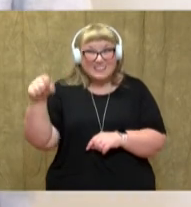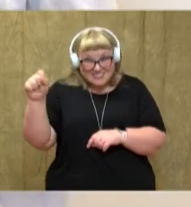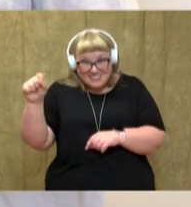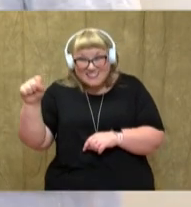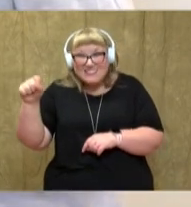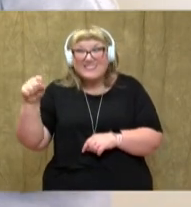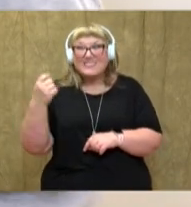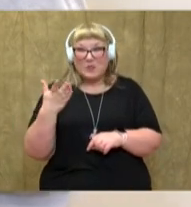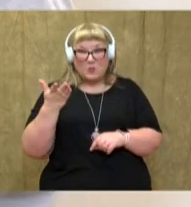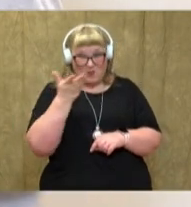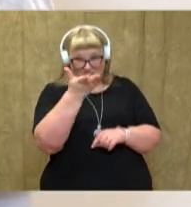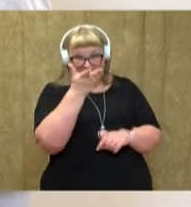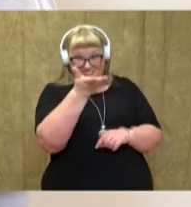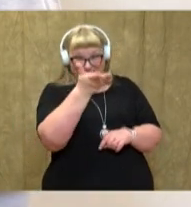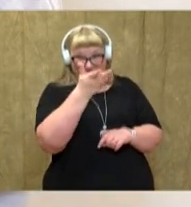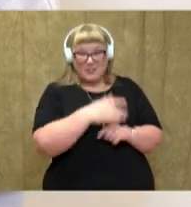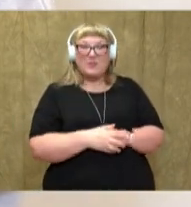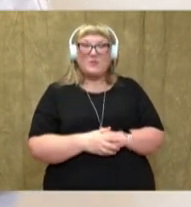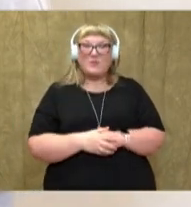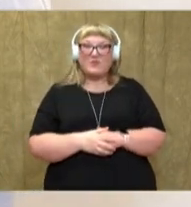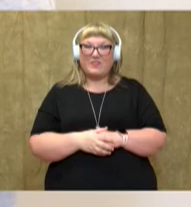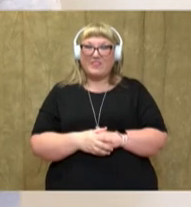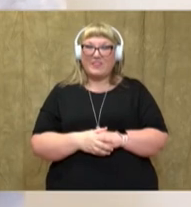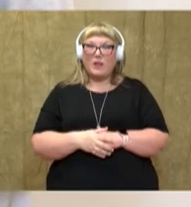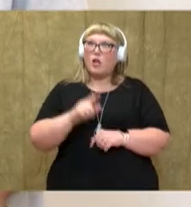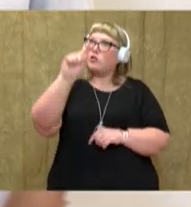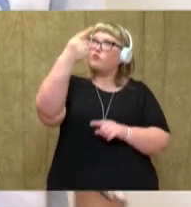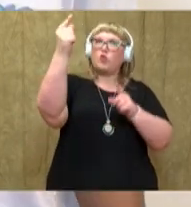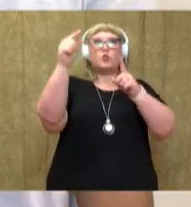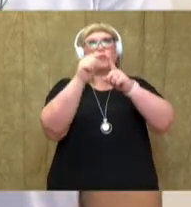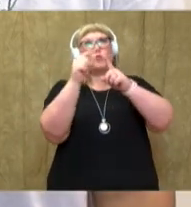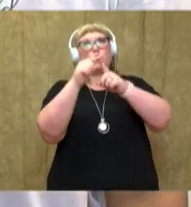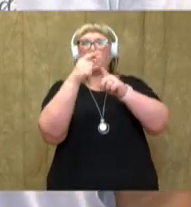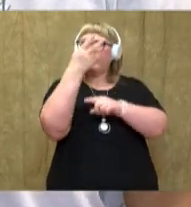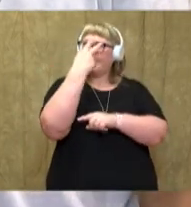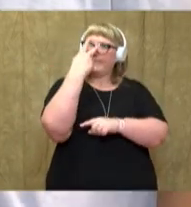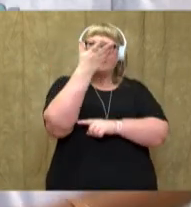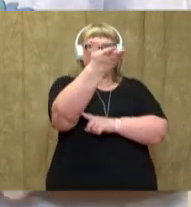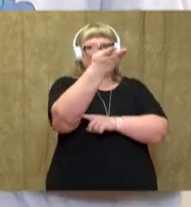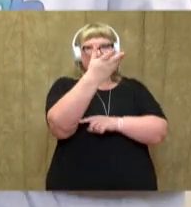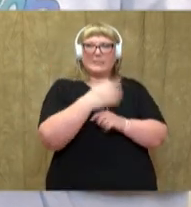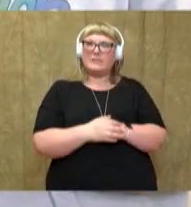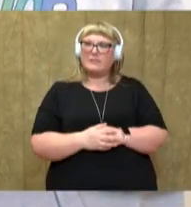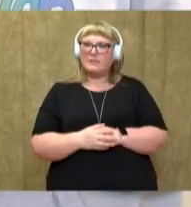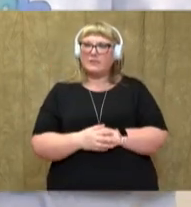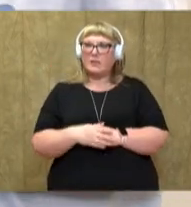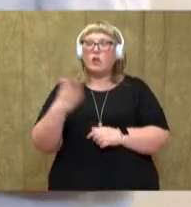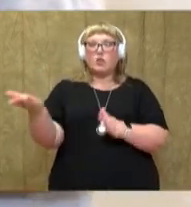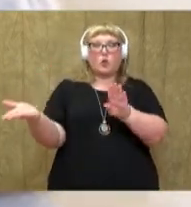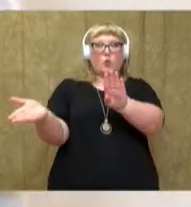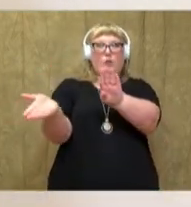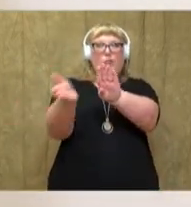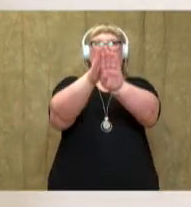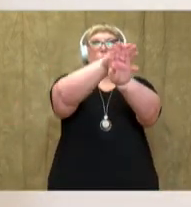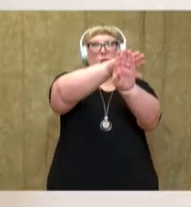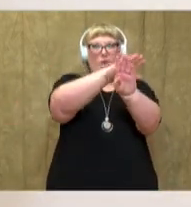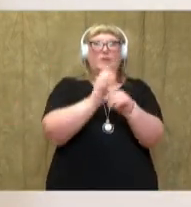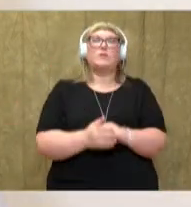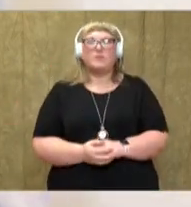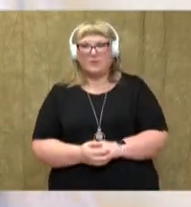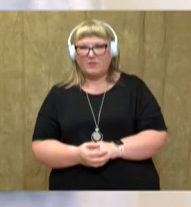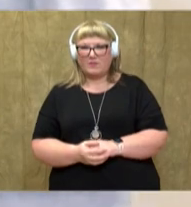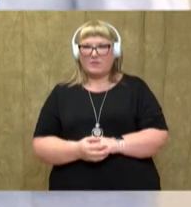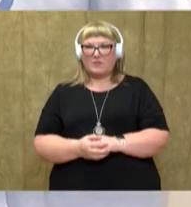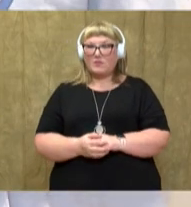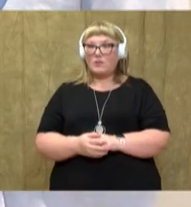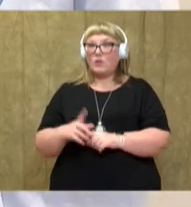Yes, yes, absolutely. It's the very first word that we see here. So I'm gonna place our chip right here at the top,